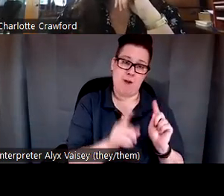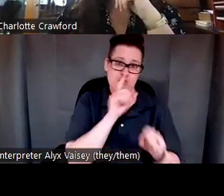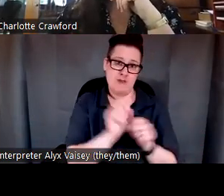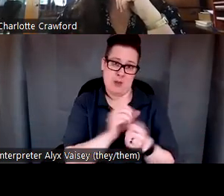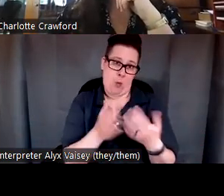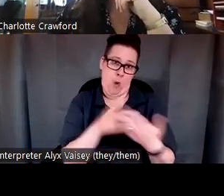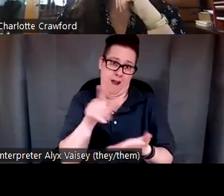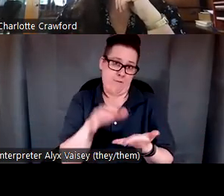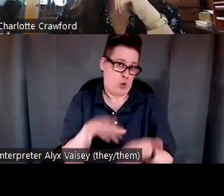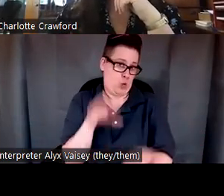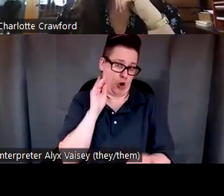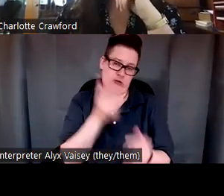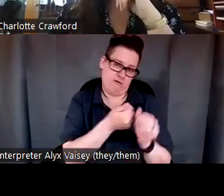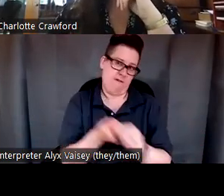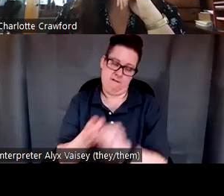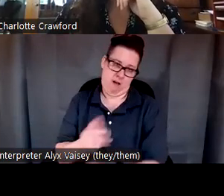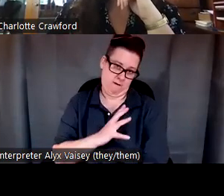Yes, he said thanks. Okay.